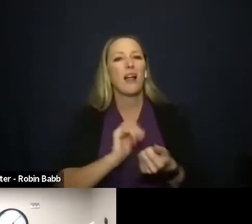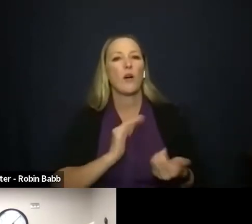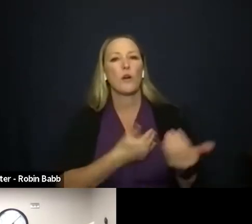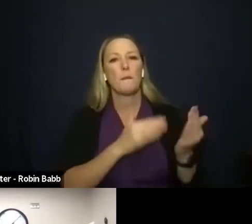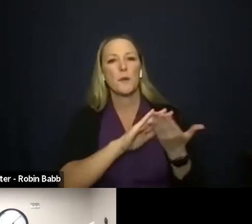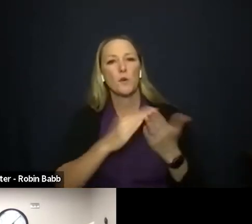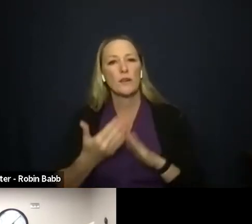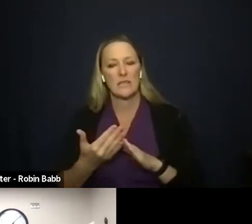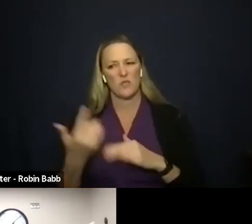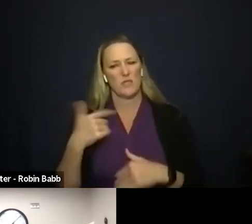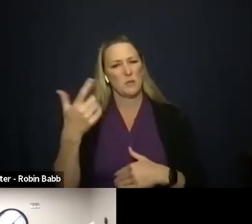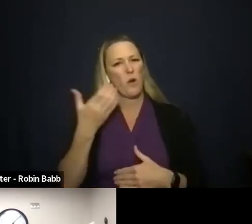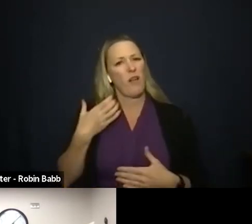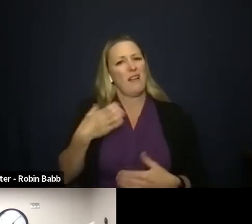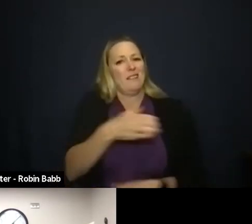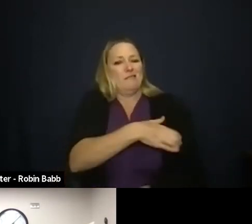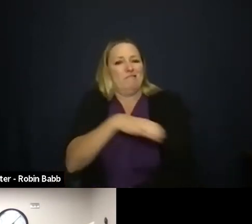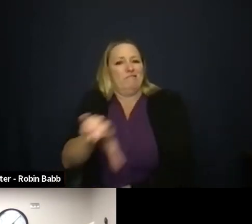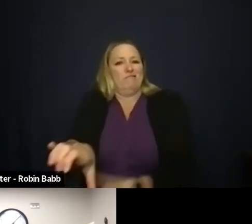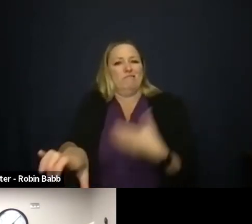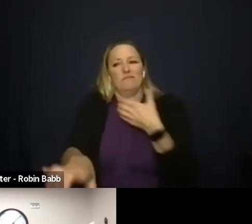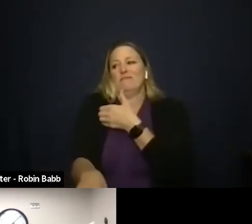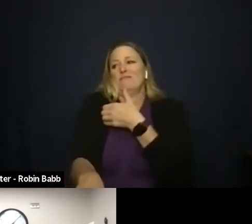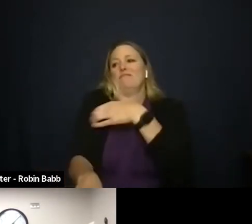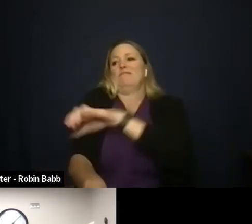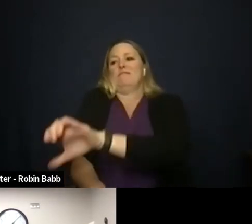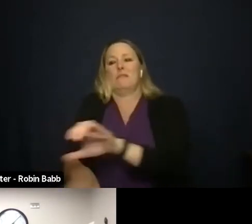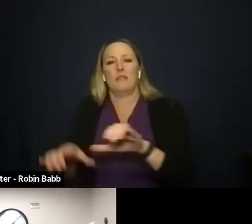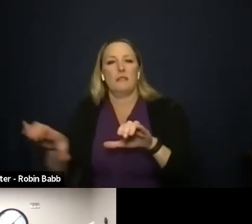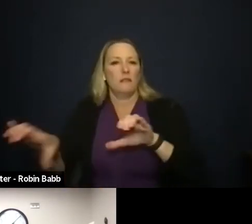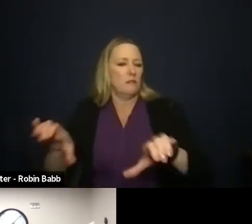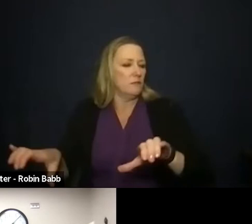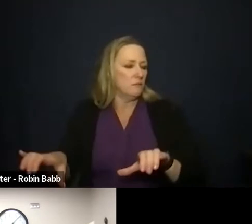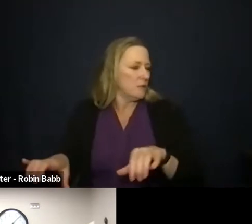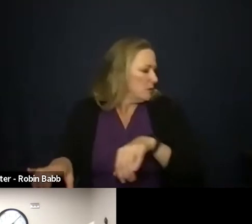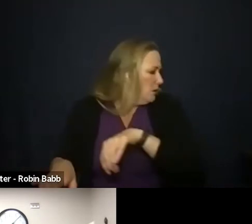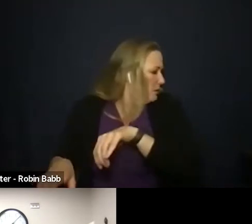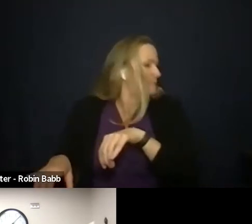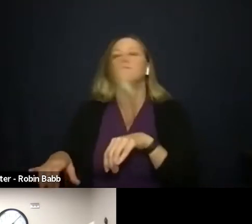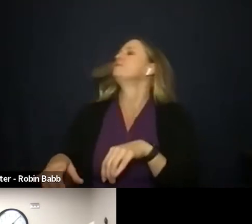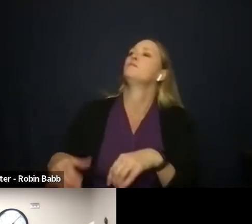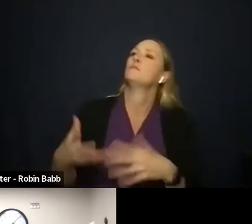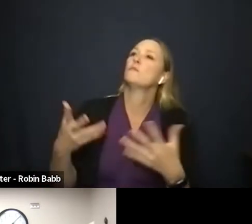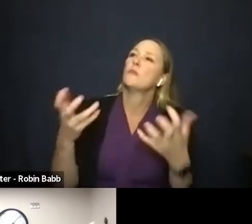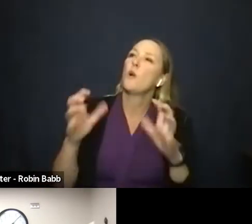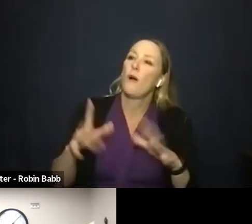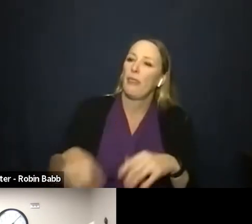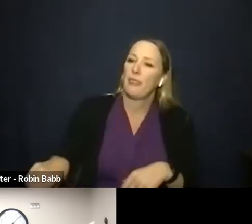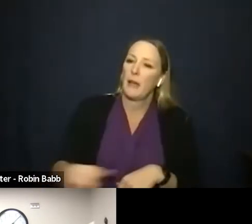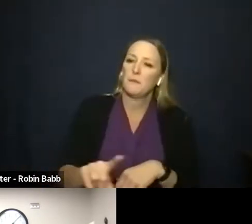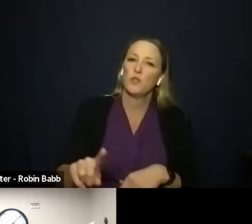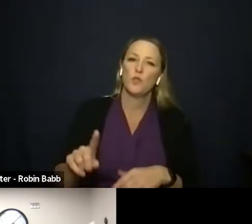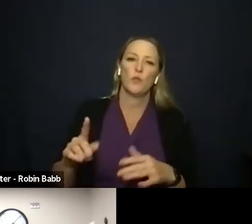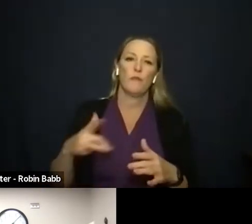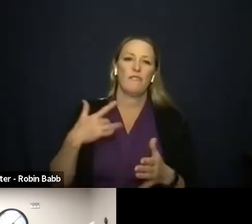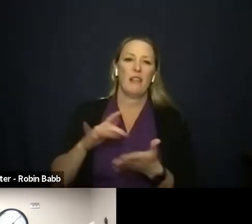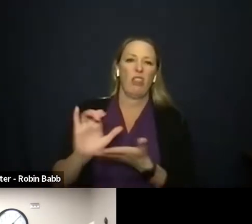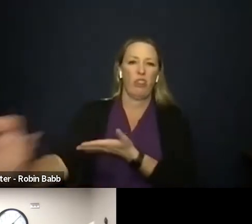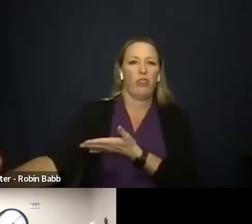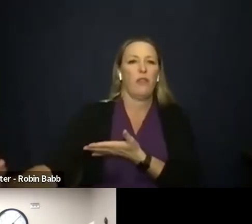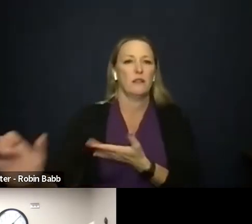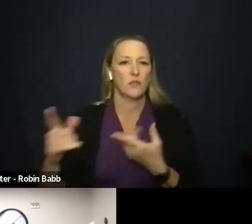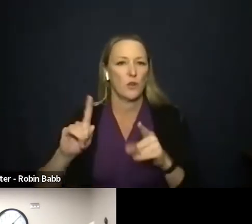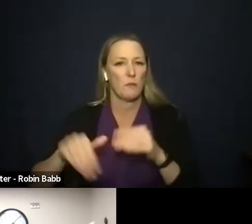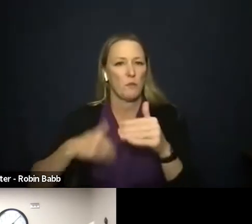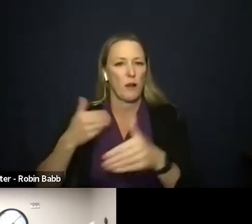empowering and preventing from uh being disenfranchised in this process please